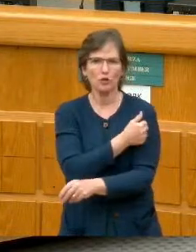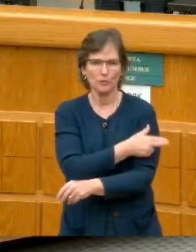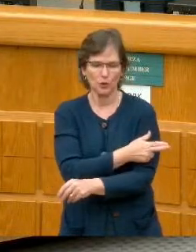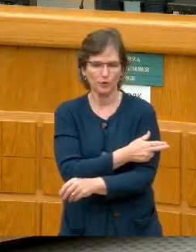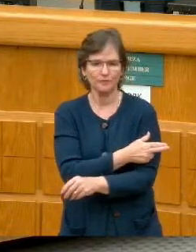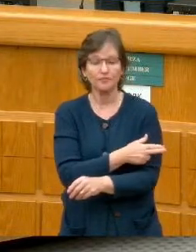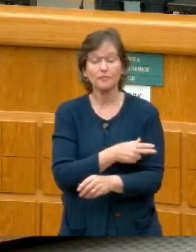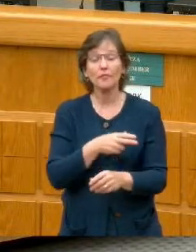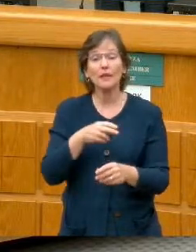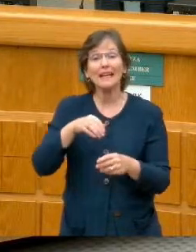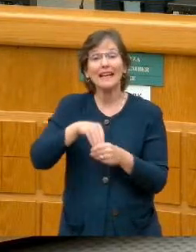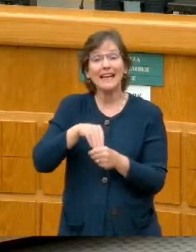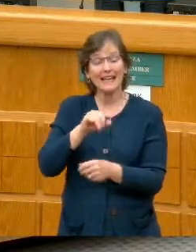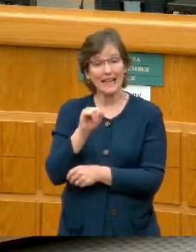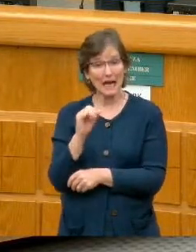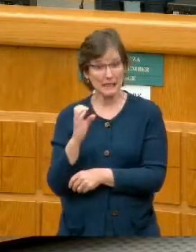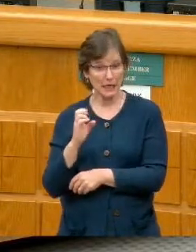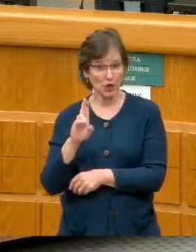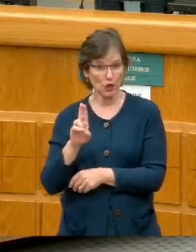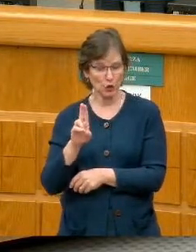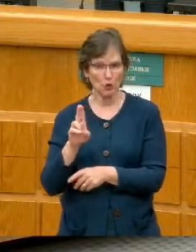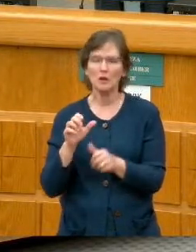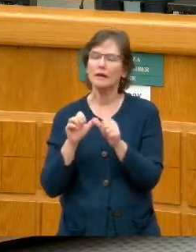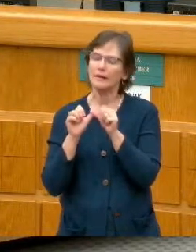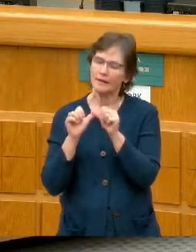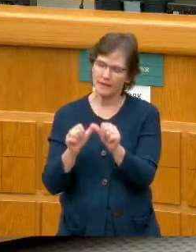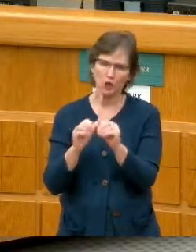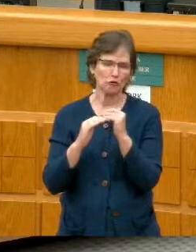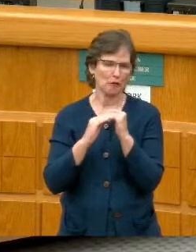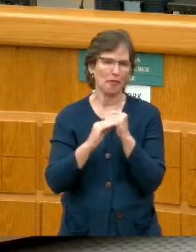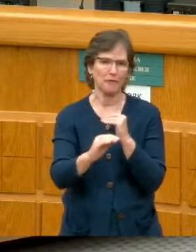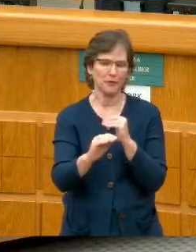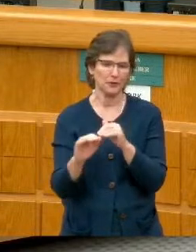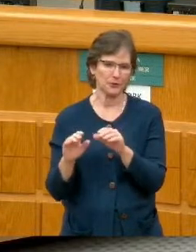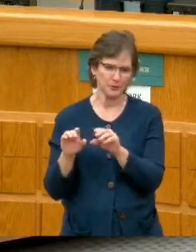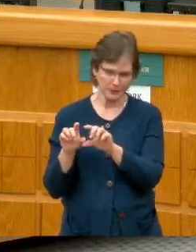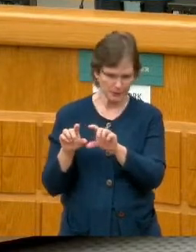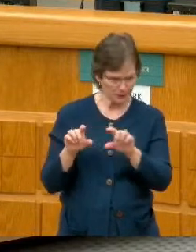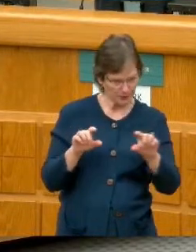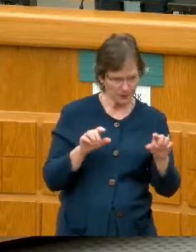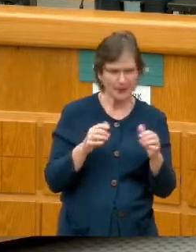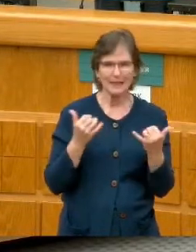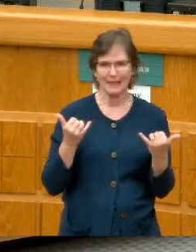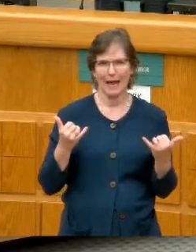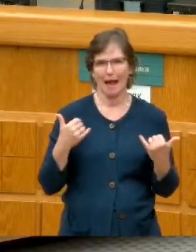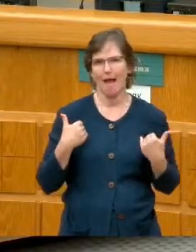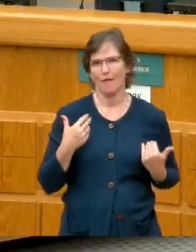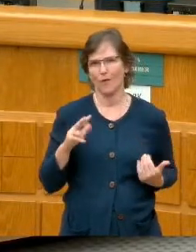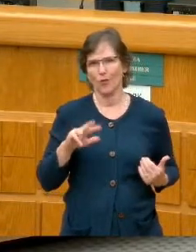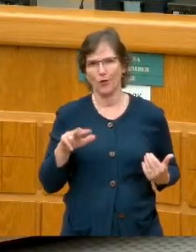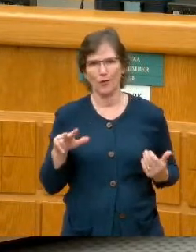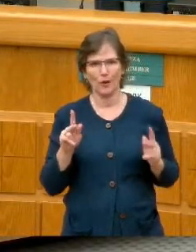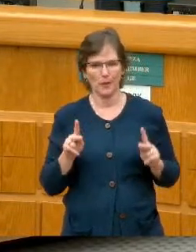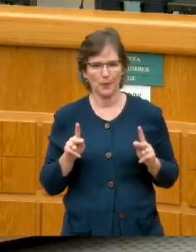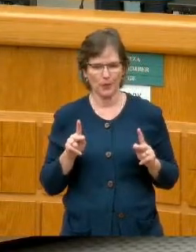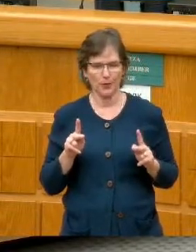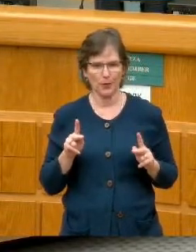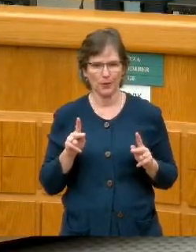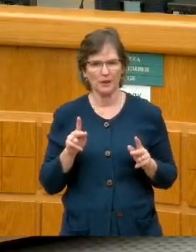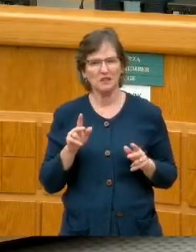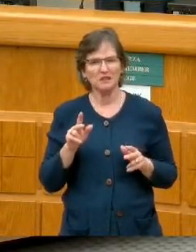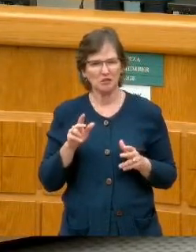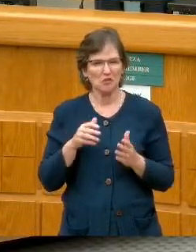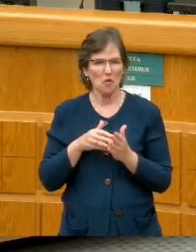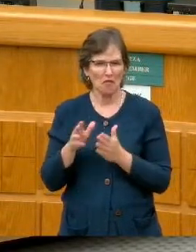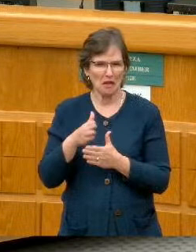positive ICU patients, that's also remained level. Today we're at 33, and you can see this value has hovered around 30 on average for the